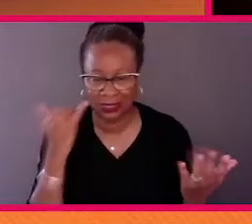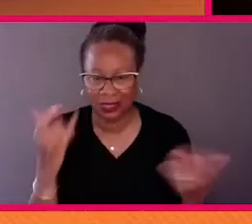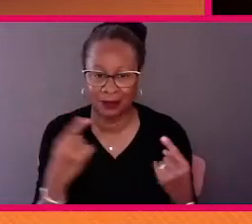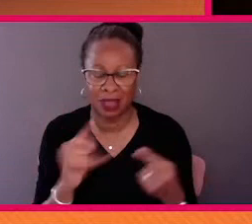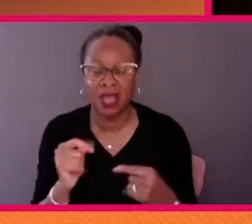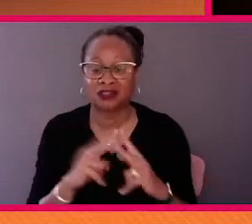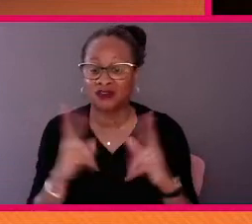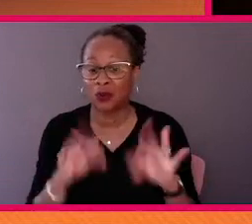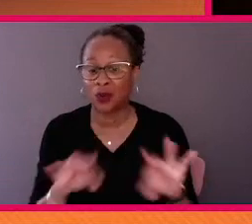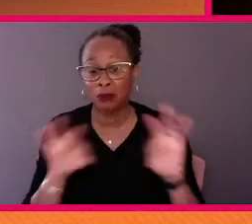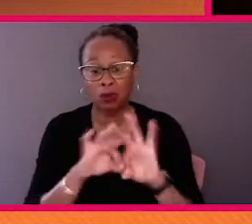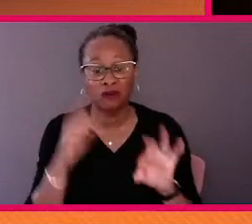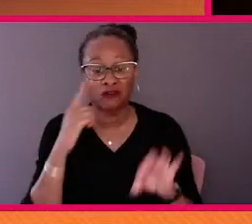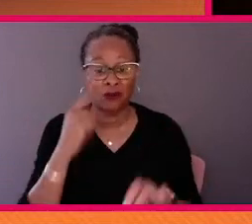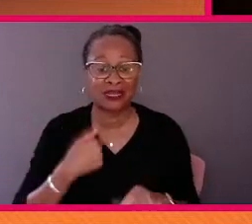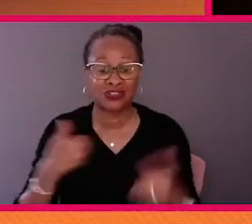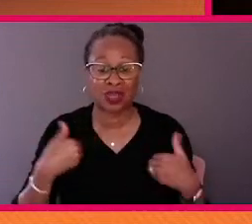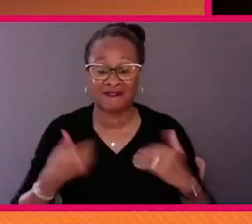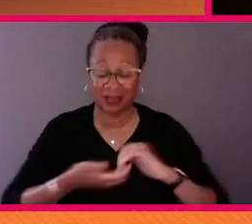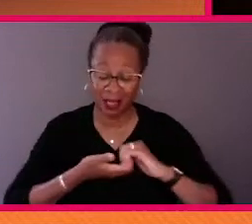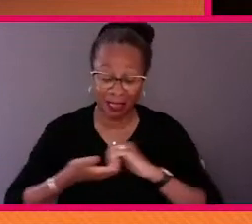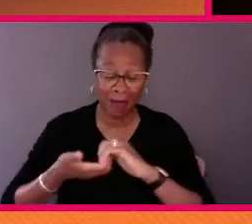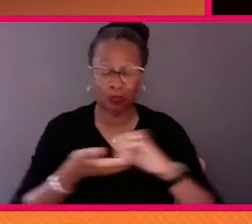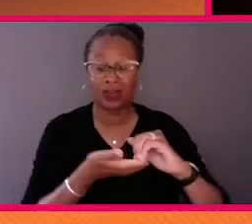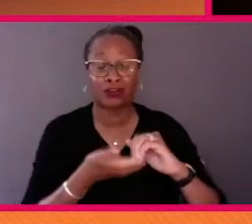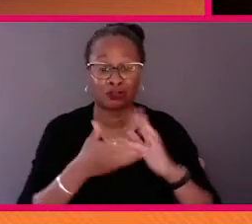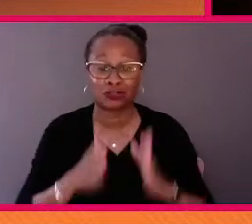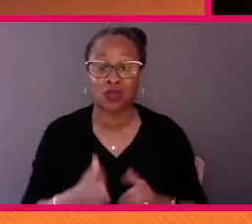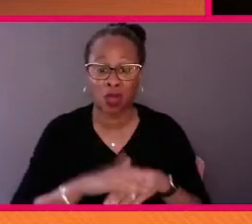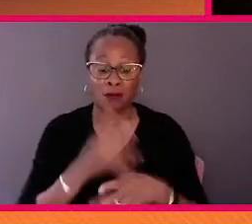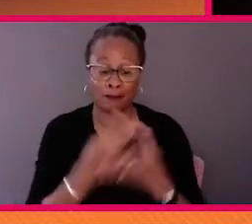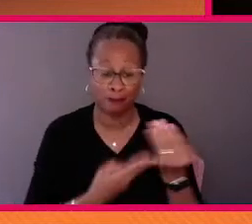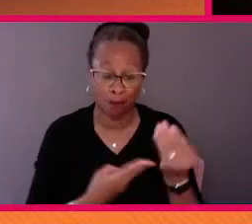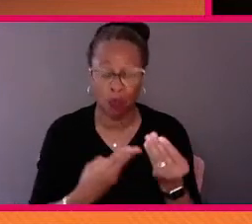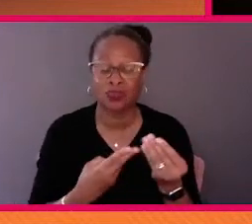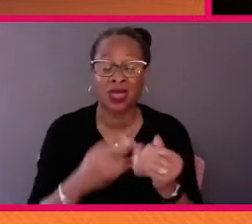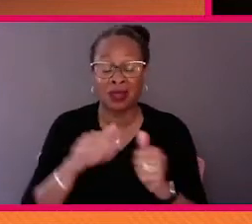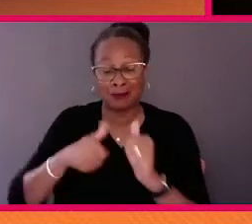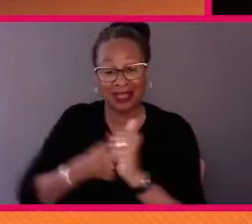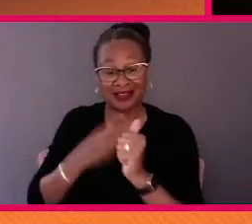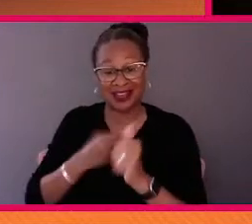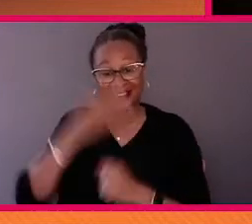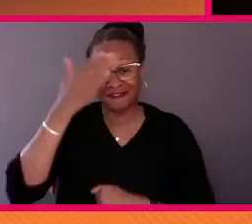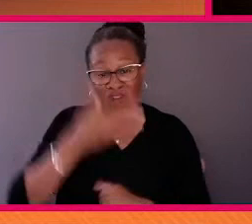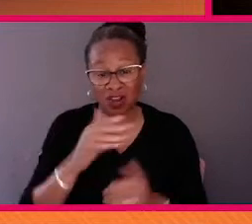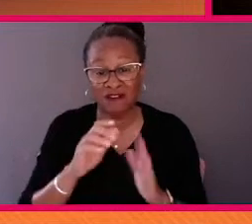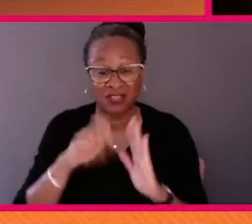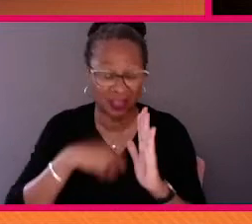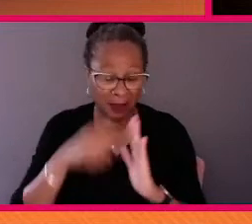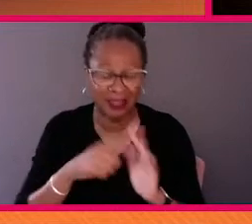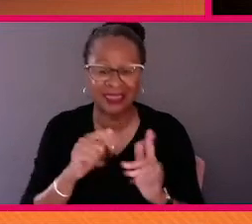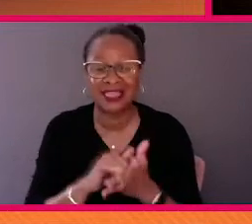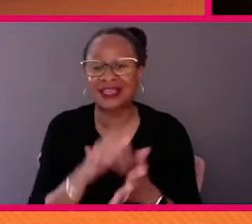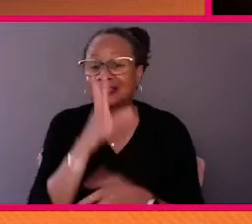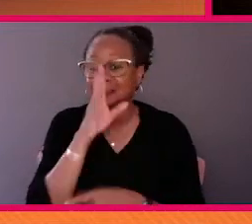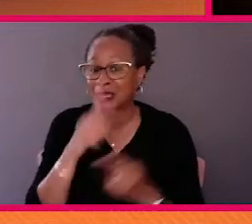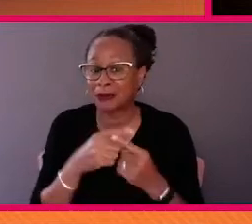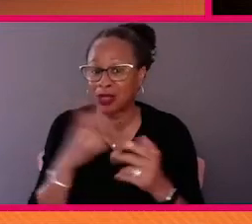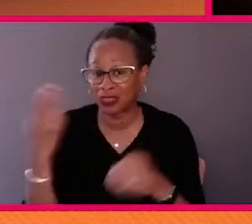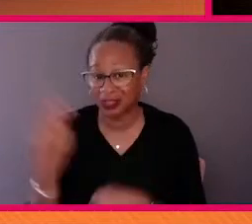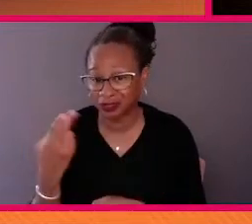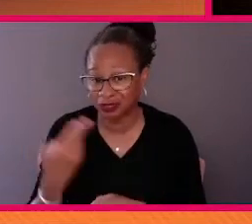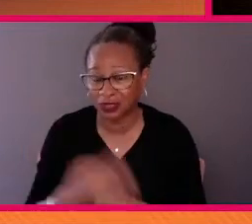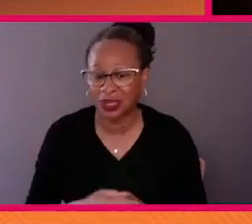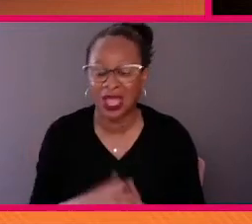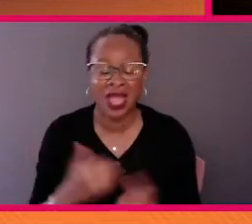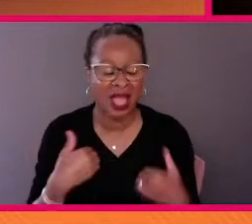to have collaborators on both sides of the camera that could speak to that history. And so I had a